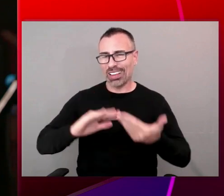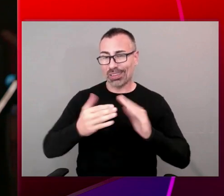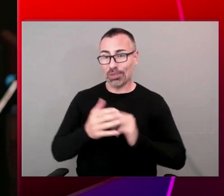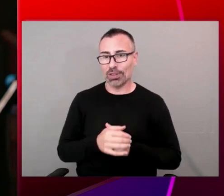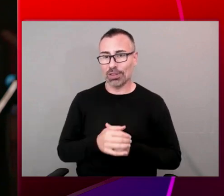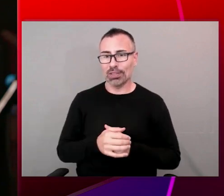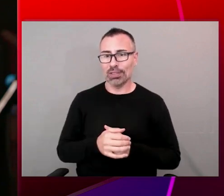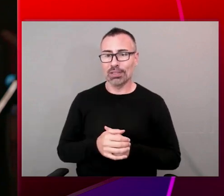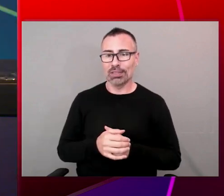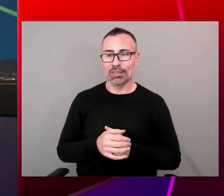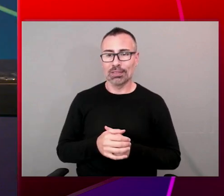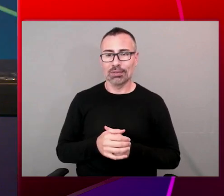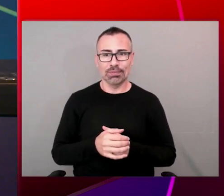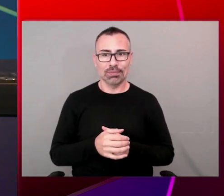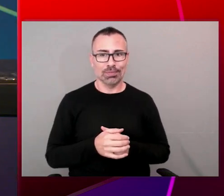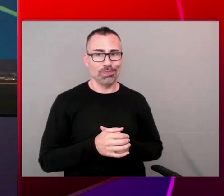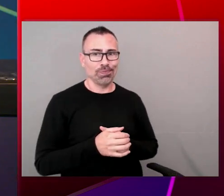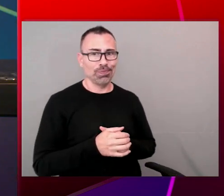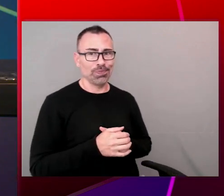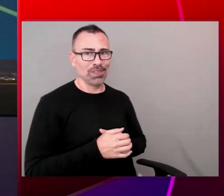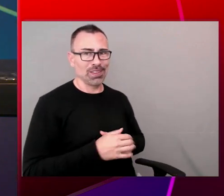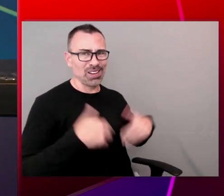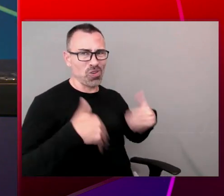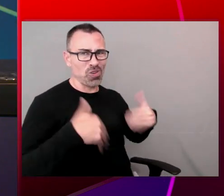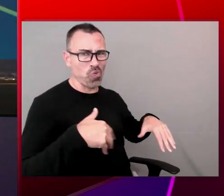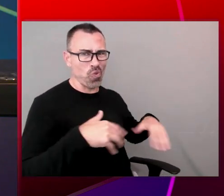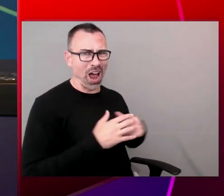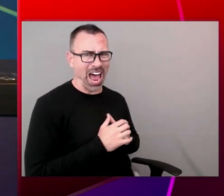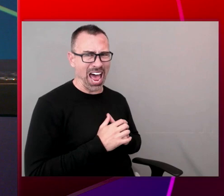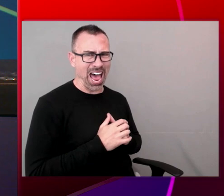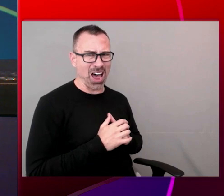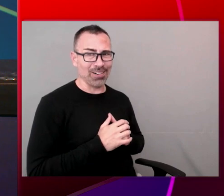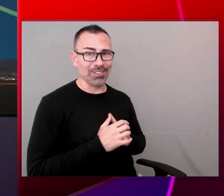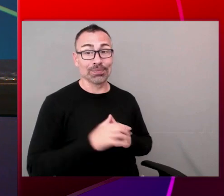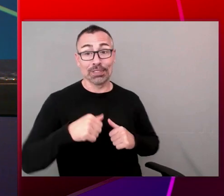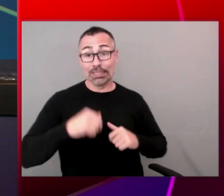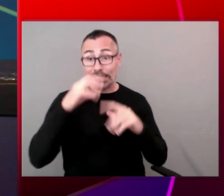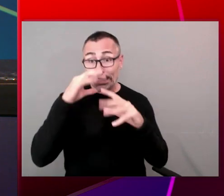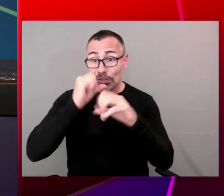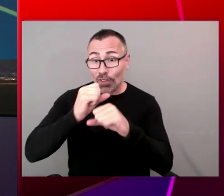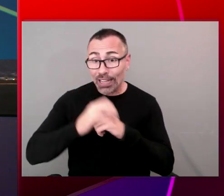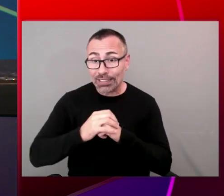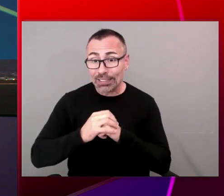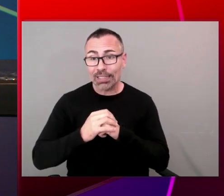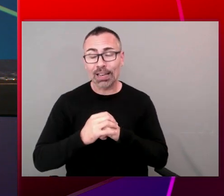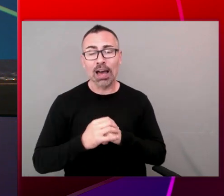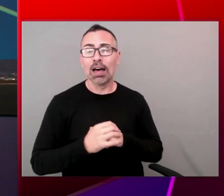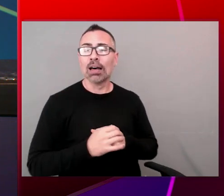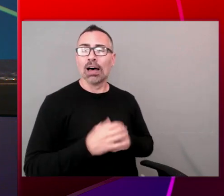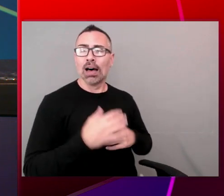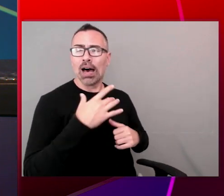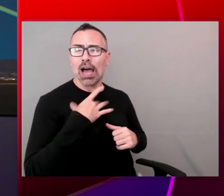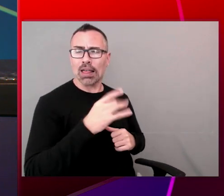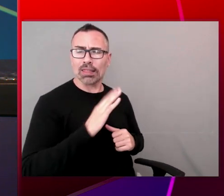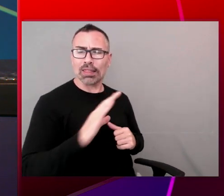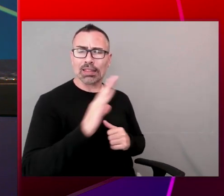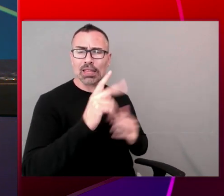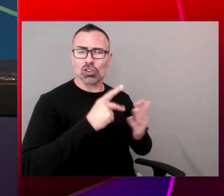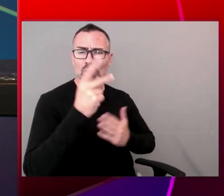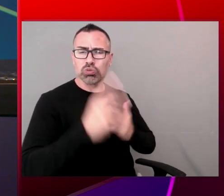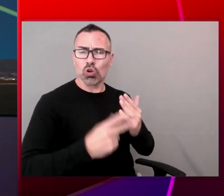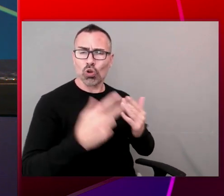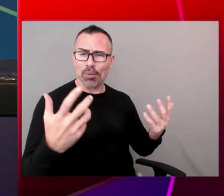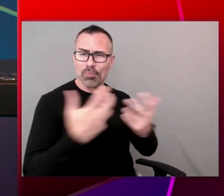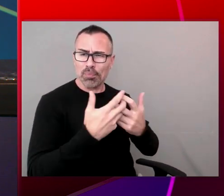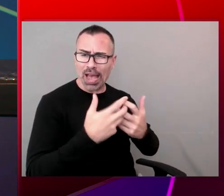fascinating. I like that you're tailoring the program to the specific locales where that data center is to make sure that it's